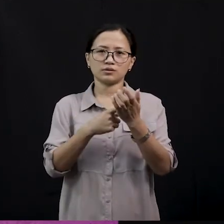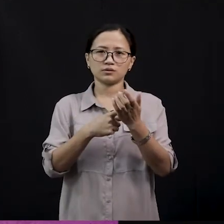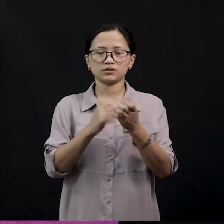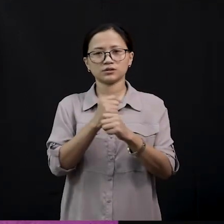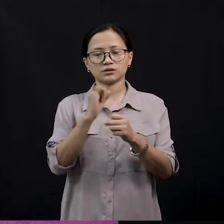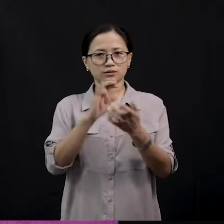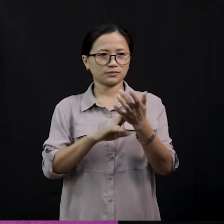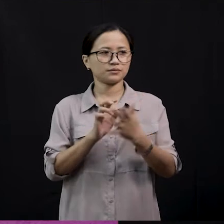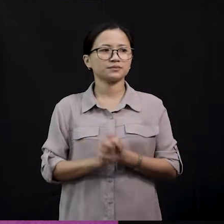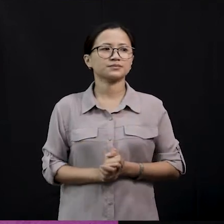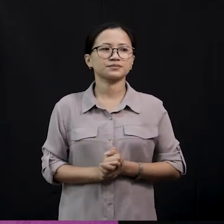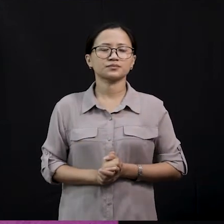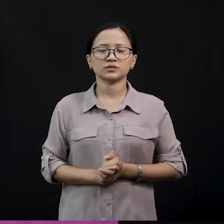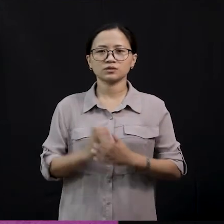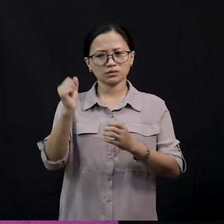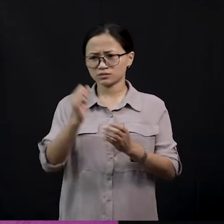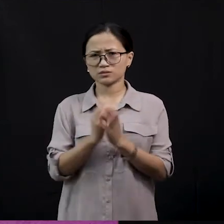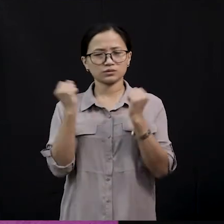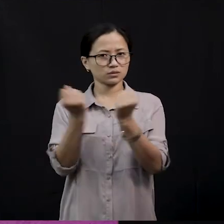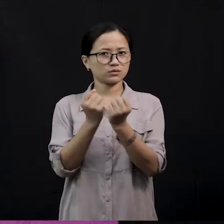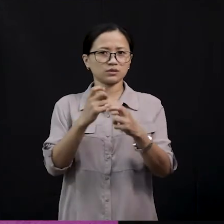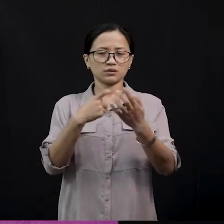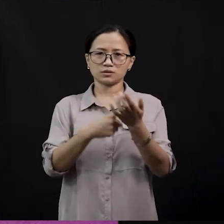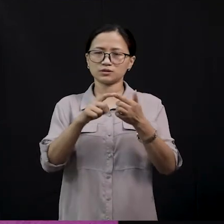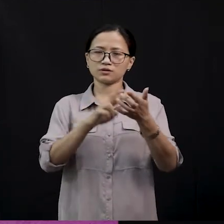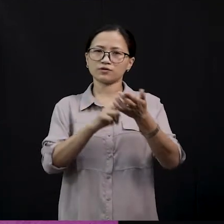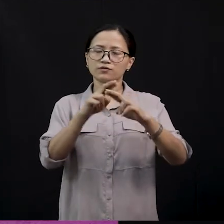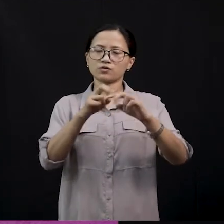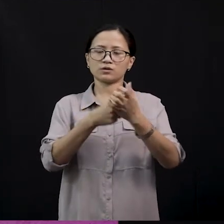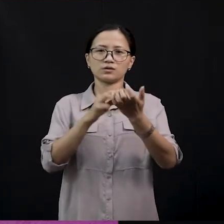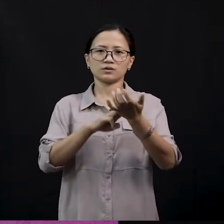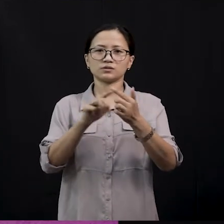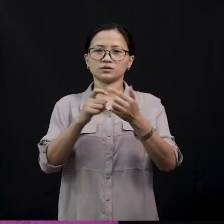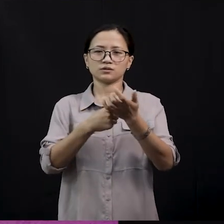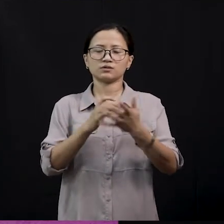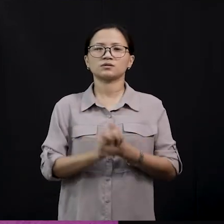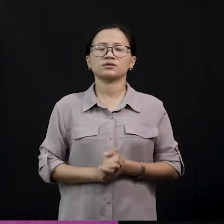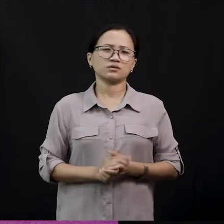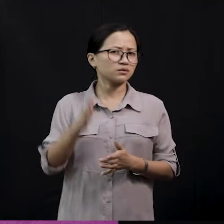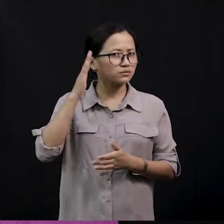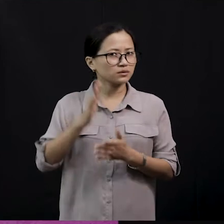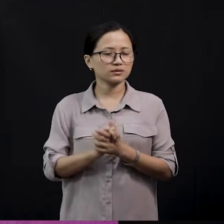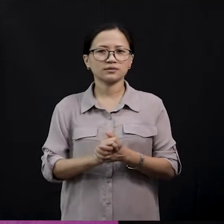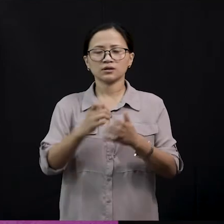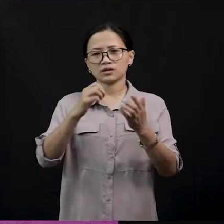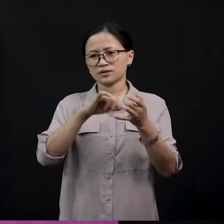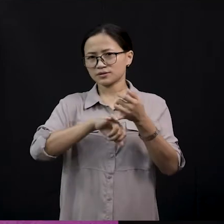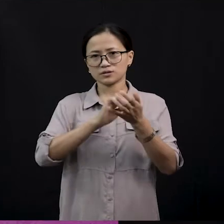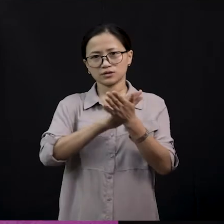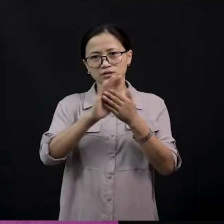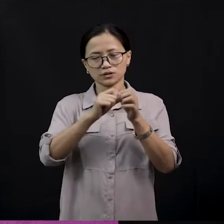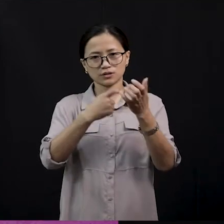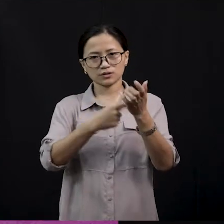Now, he is also a social reformer. I'm sure you must have heard about Shanti Niketan,